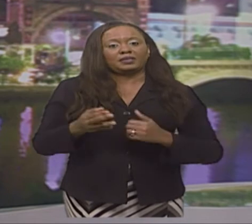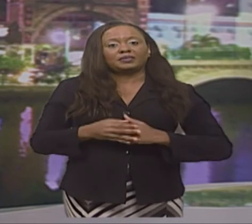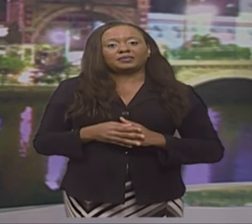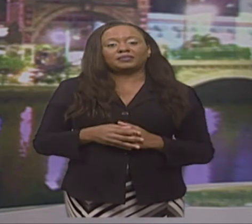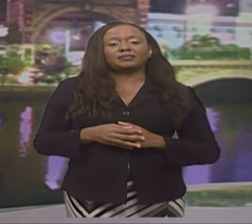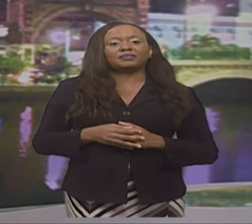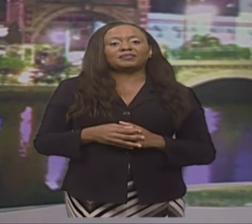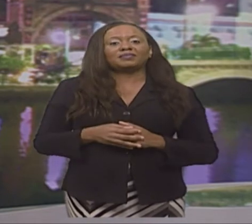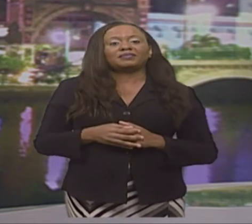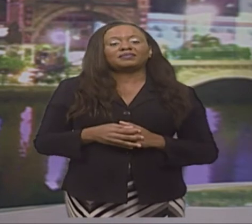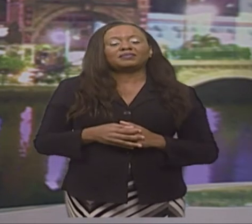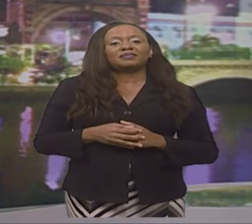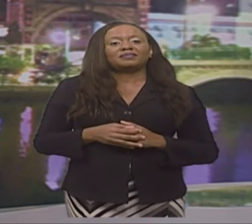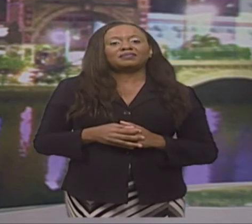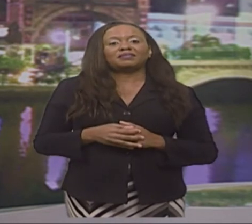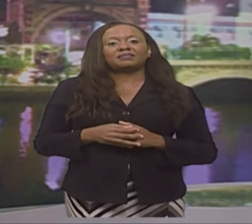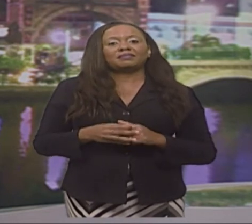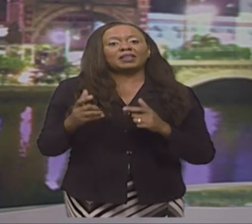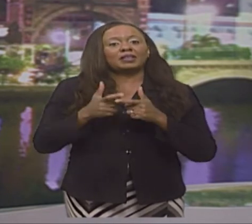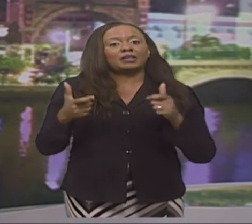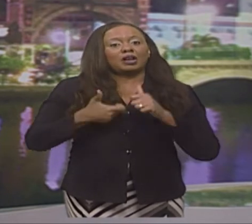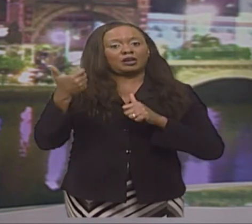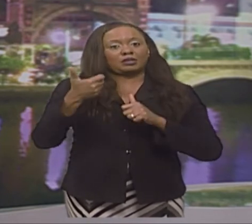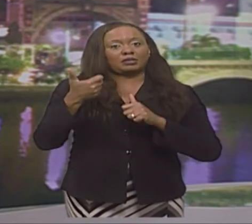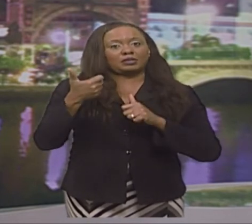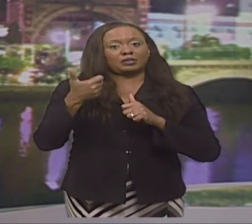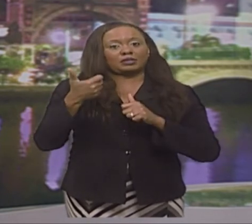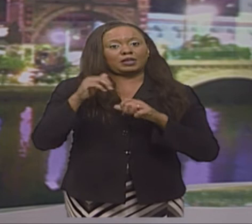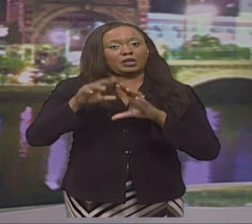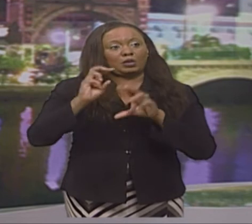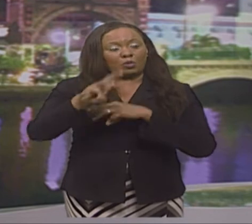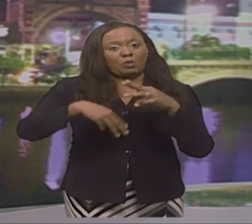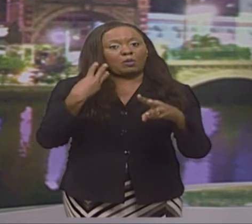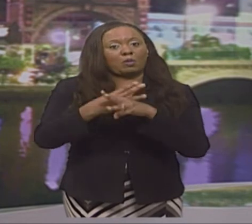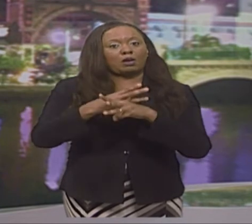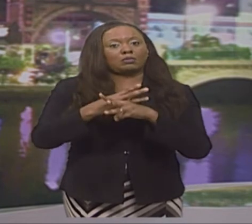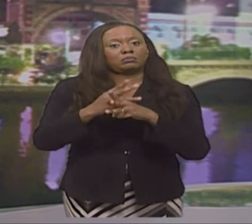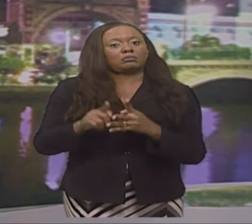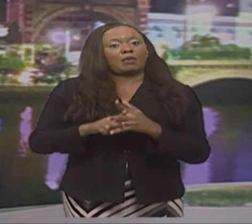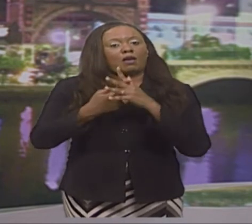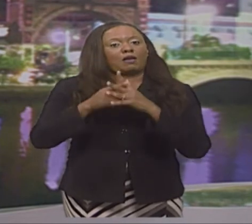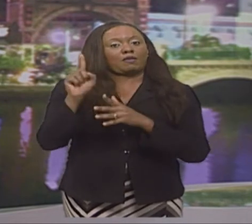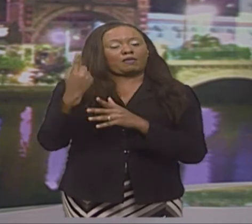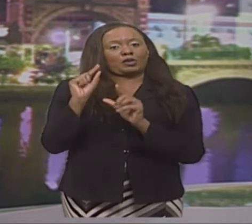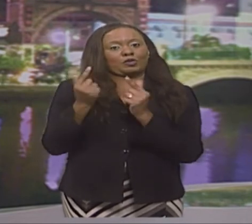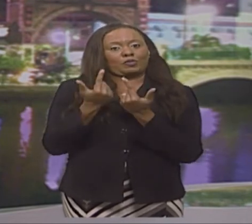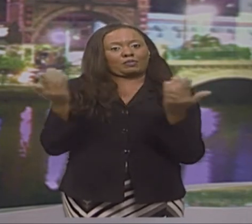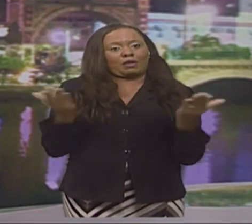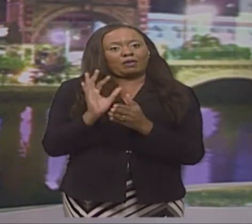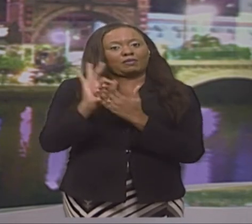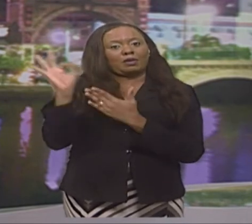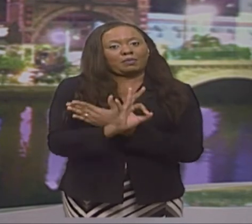or BNI, the largest referral organization of its type in the world, launched its first chapter in Barbados on February